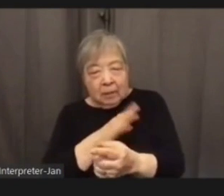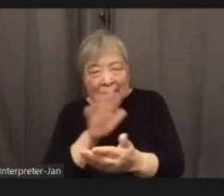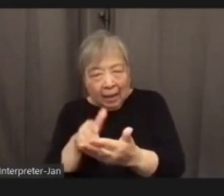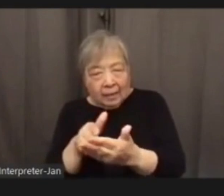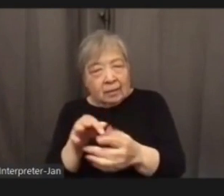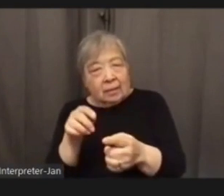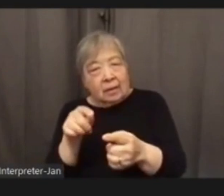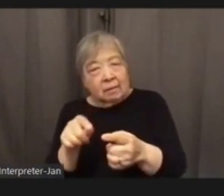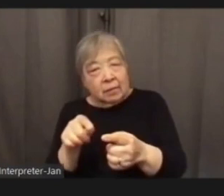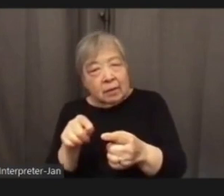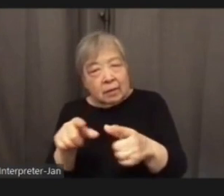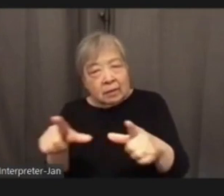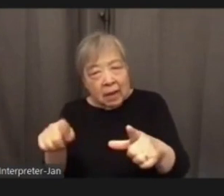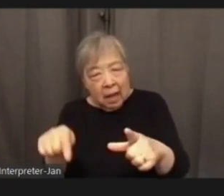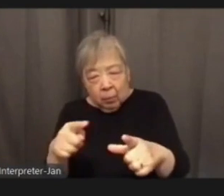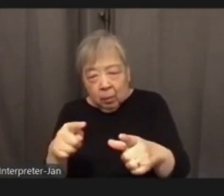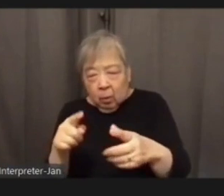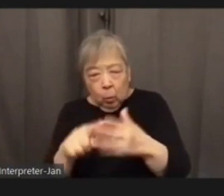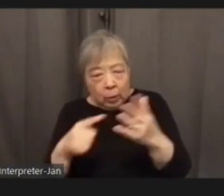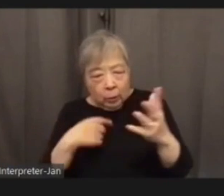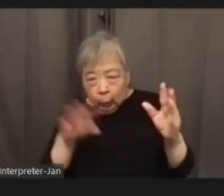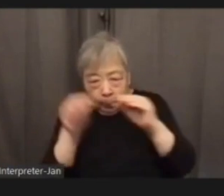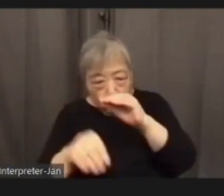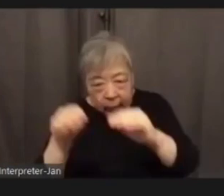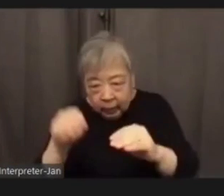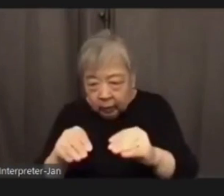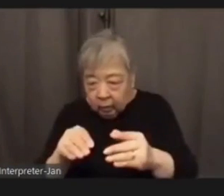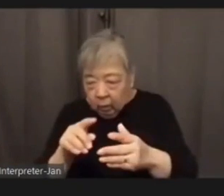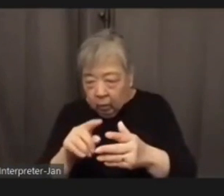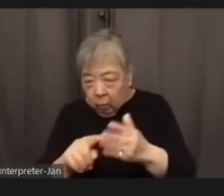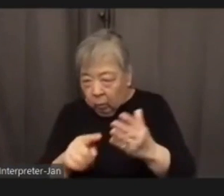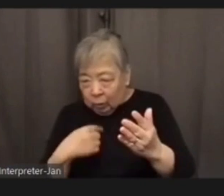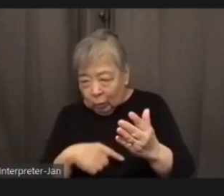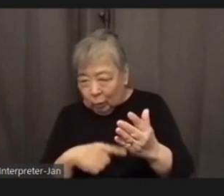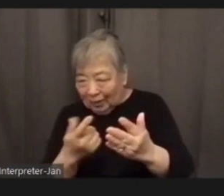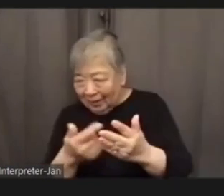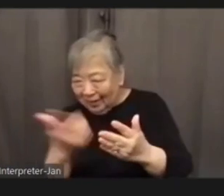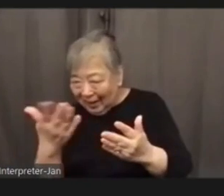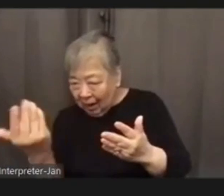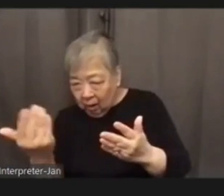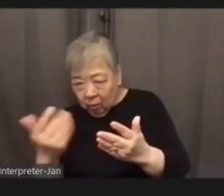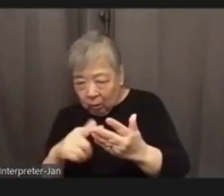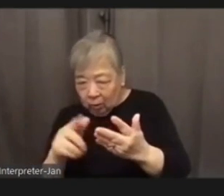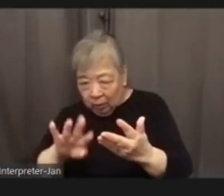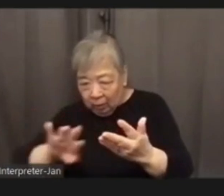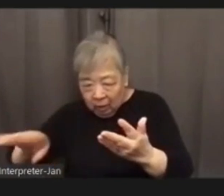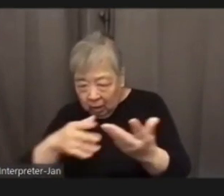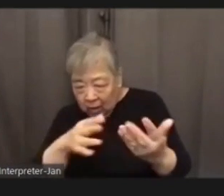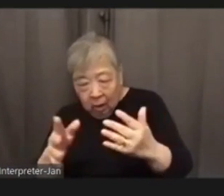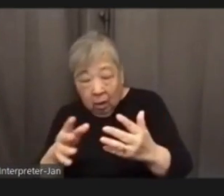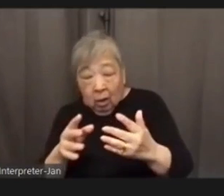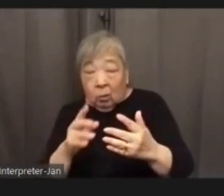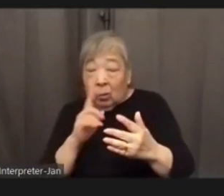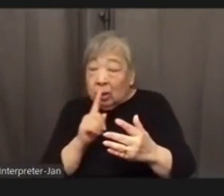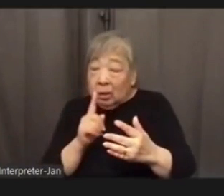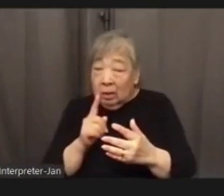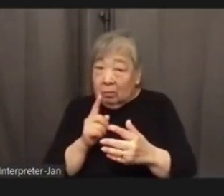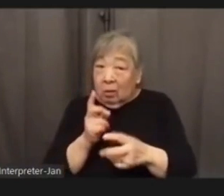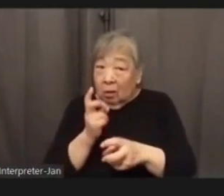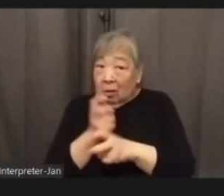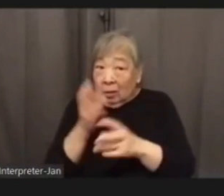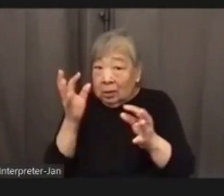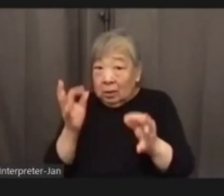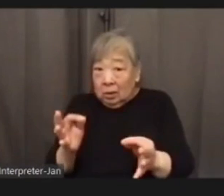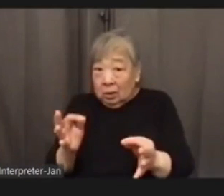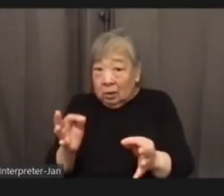do we put in and what do we leave out? It was not an easy decision. Some of these were really hard decisions. Oh, I'm